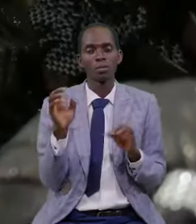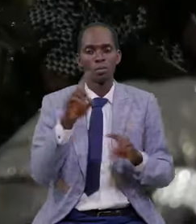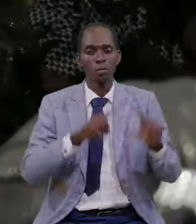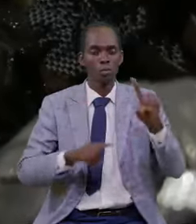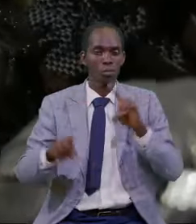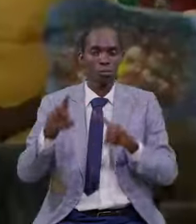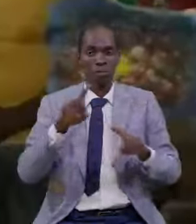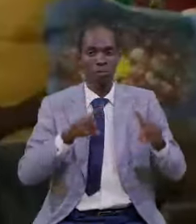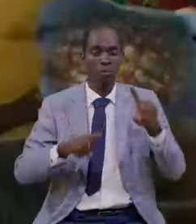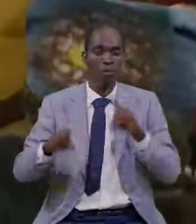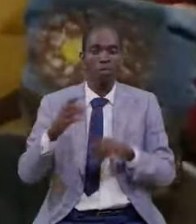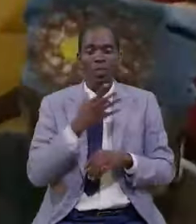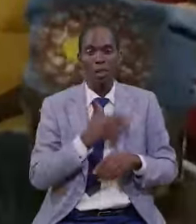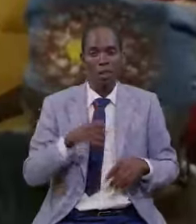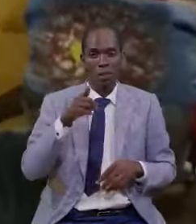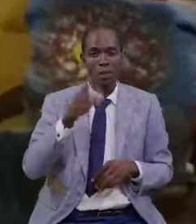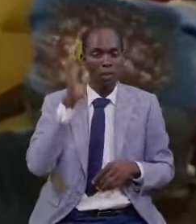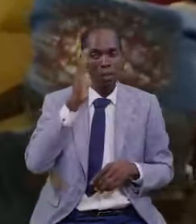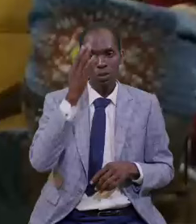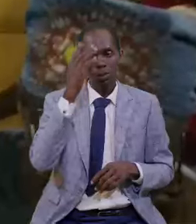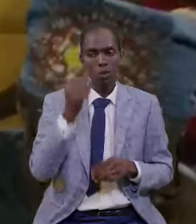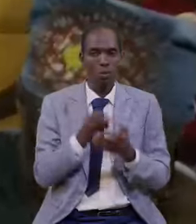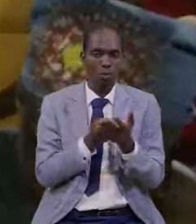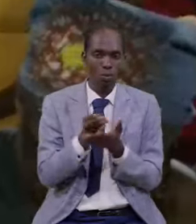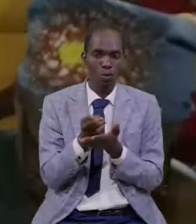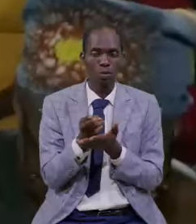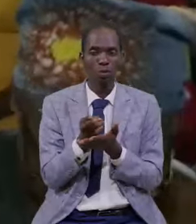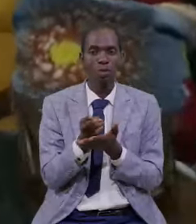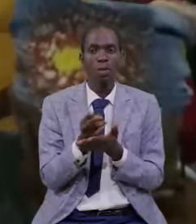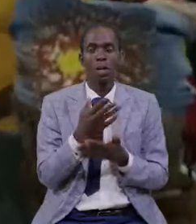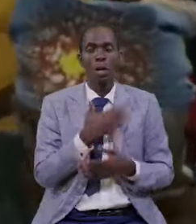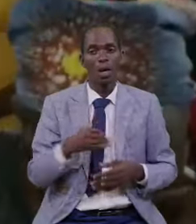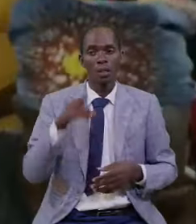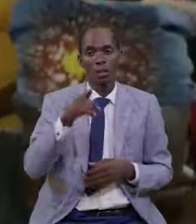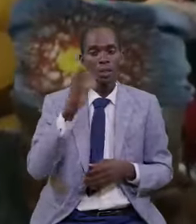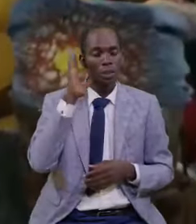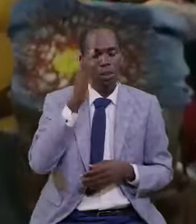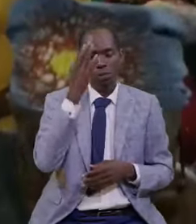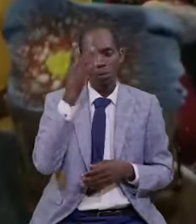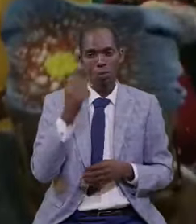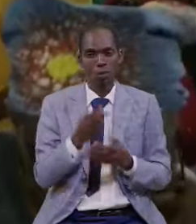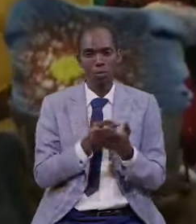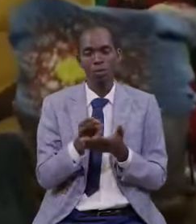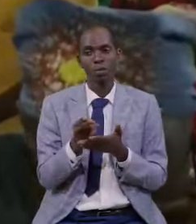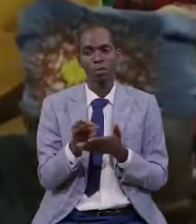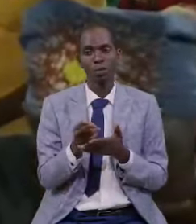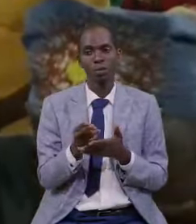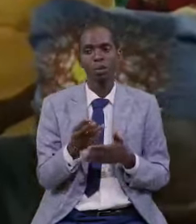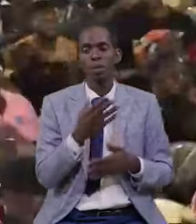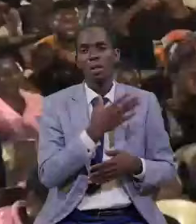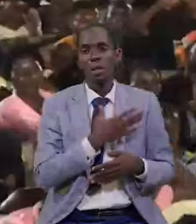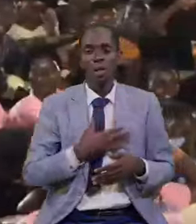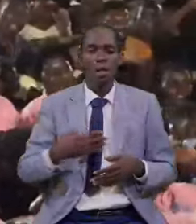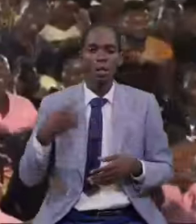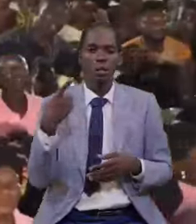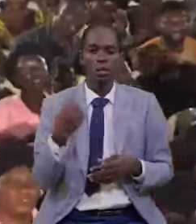shall know the truth. Say it aloud. And the truth shall make you free.